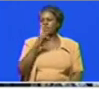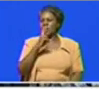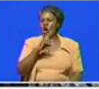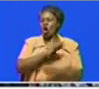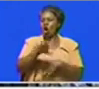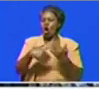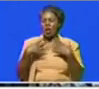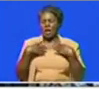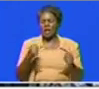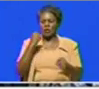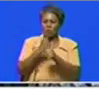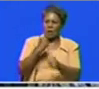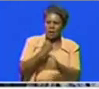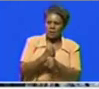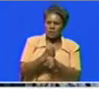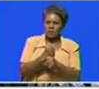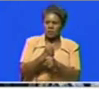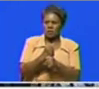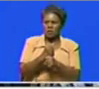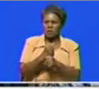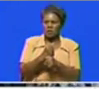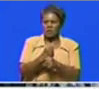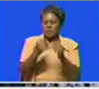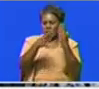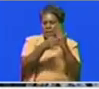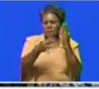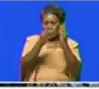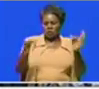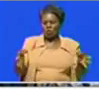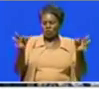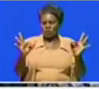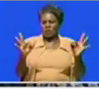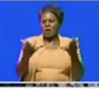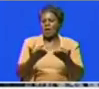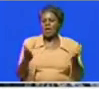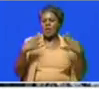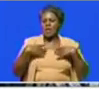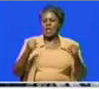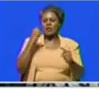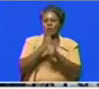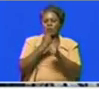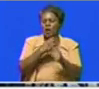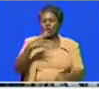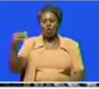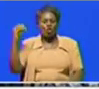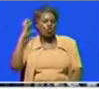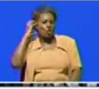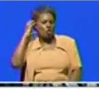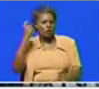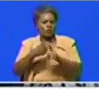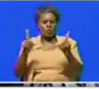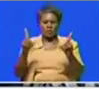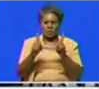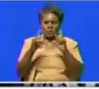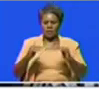workers, they are either creating health workers as skilled officers, and any health worker who has gone to college from certificate